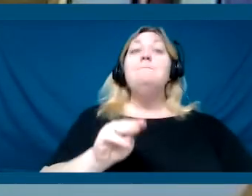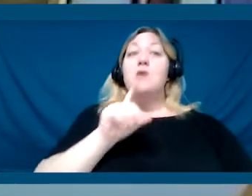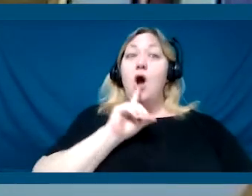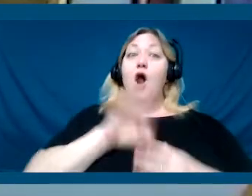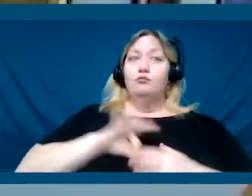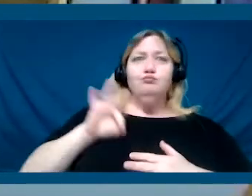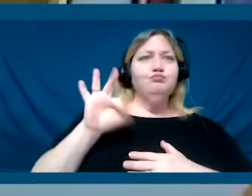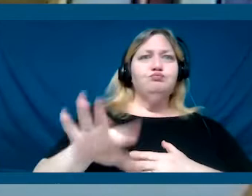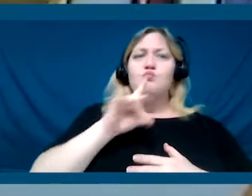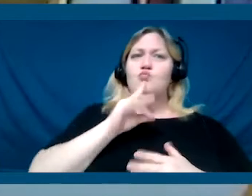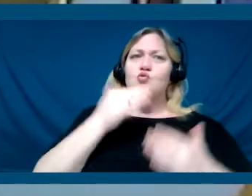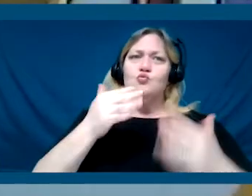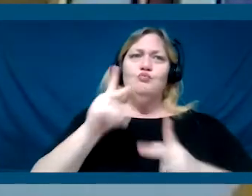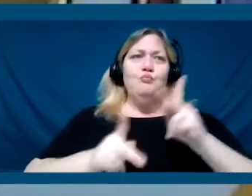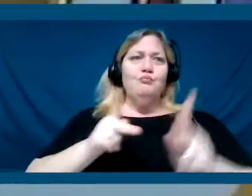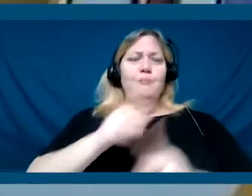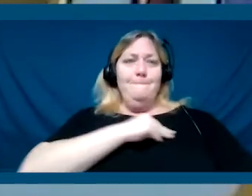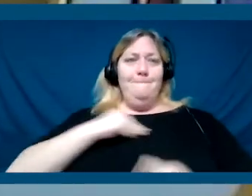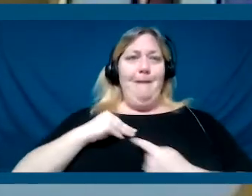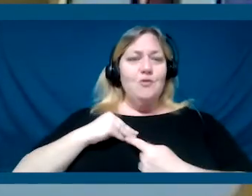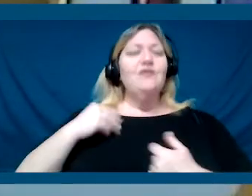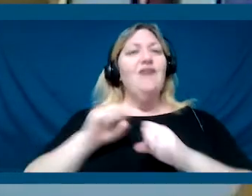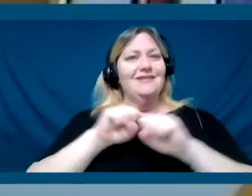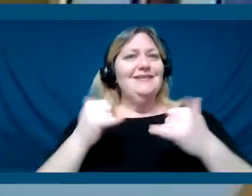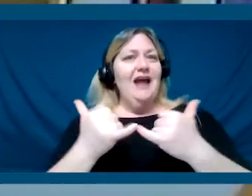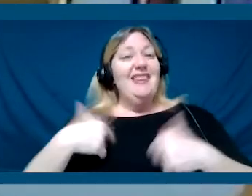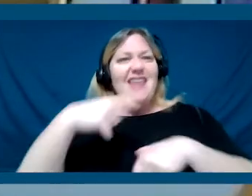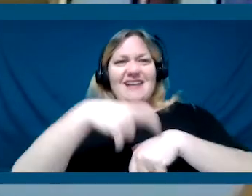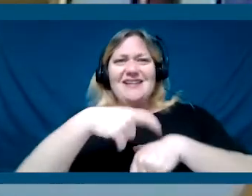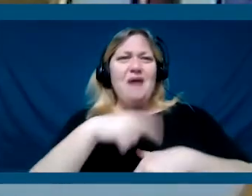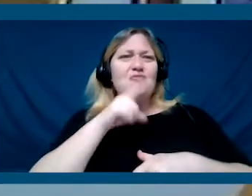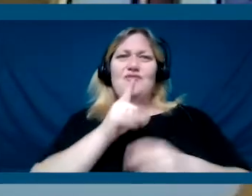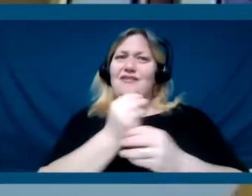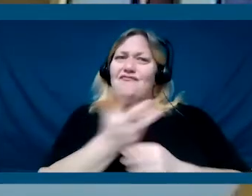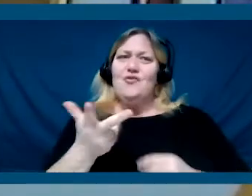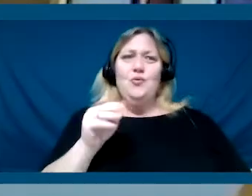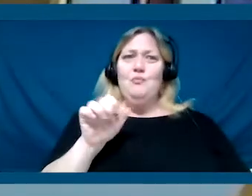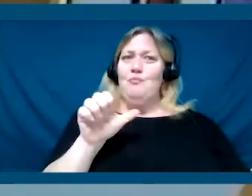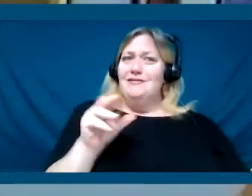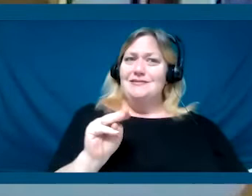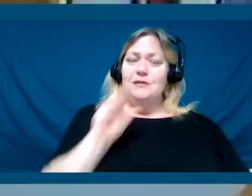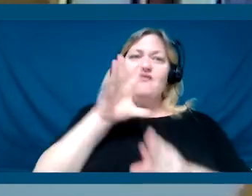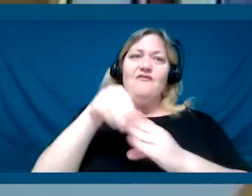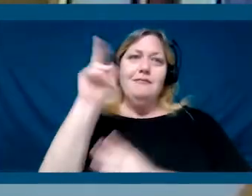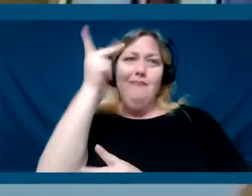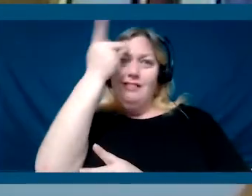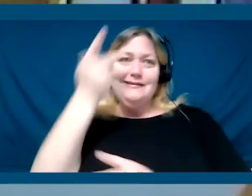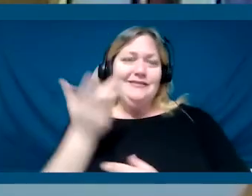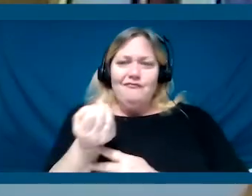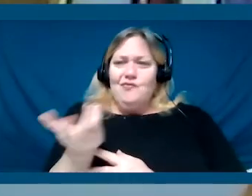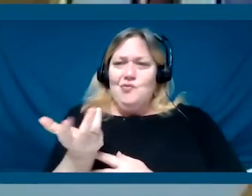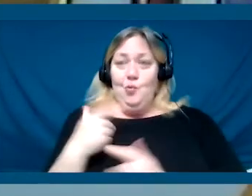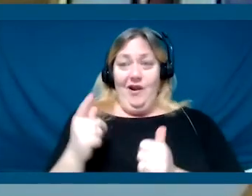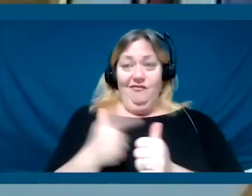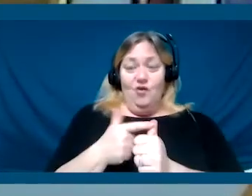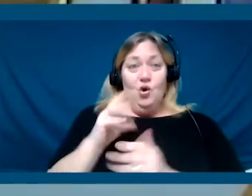contributing members of our society. At that time, there were hardly any Muslims that were involved in politics. When I first went to